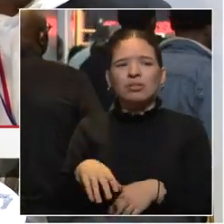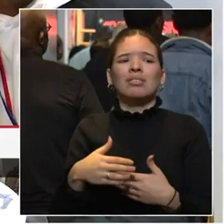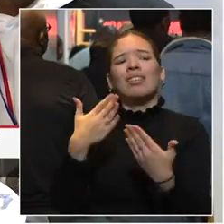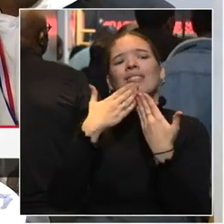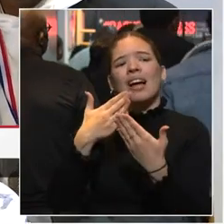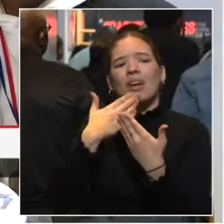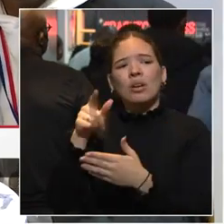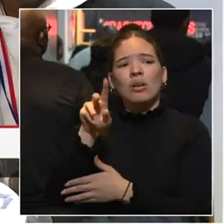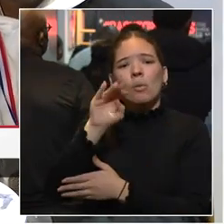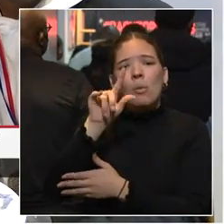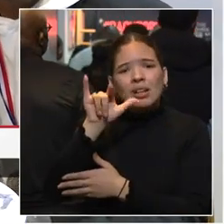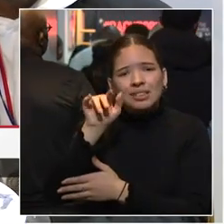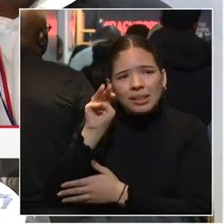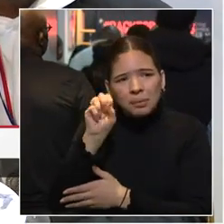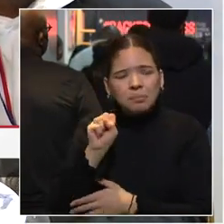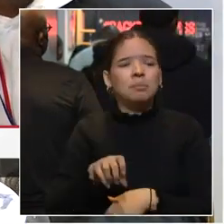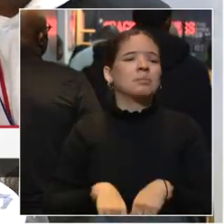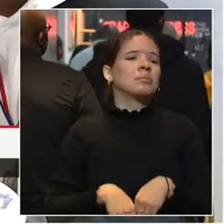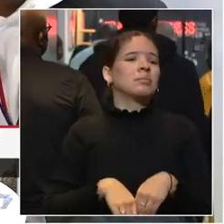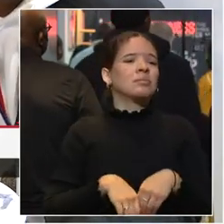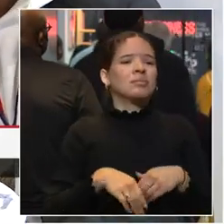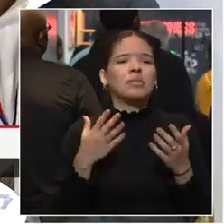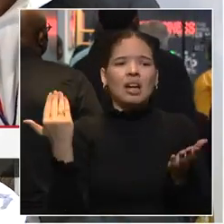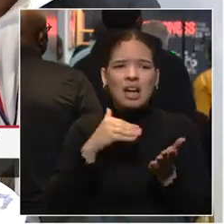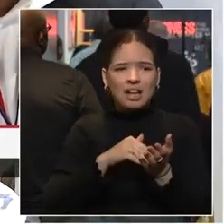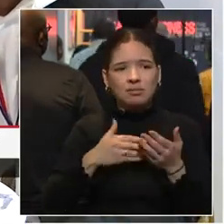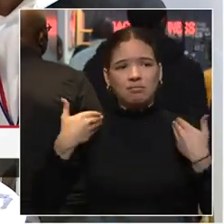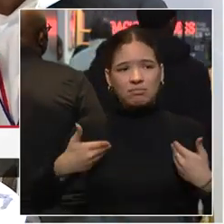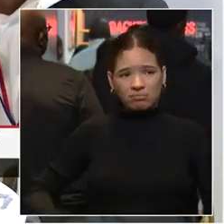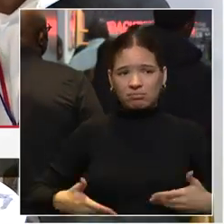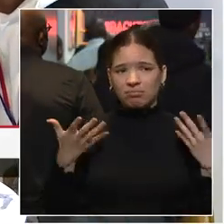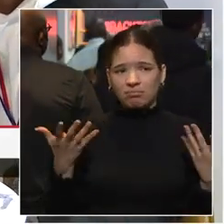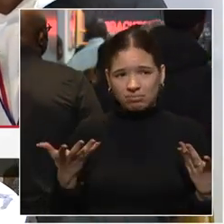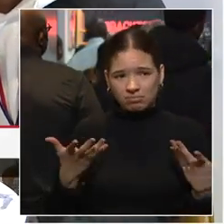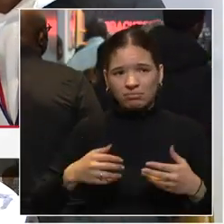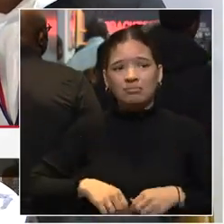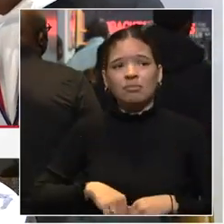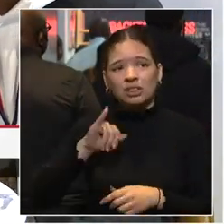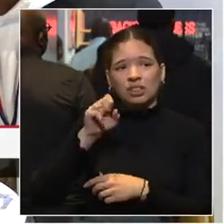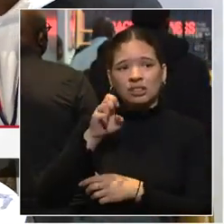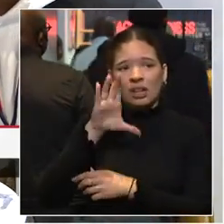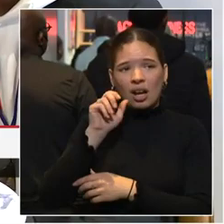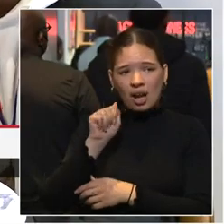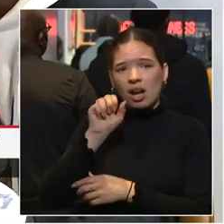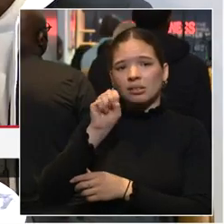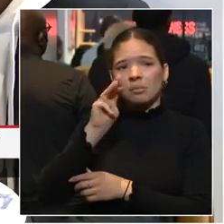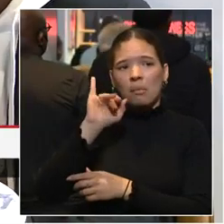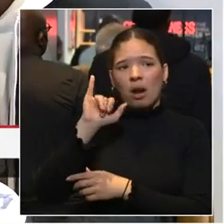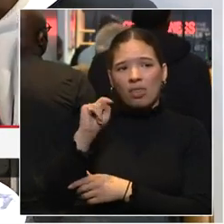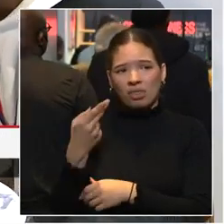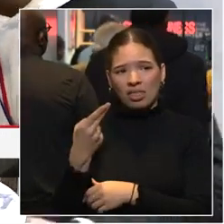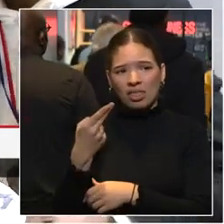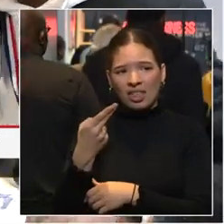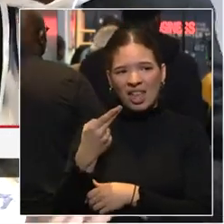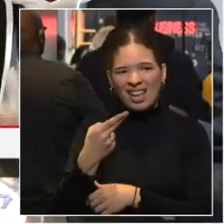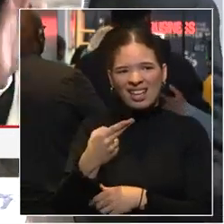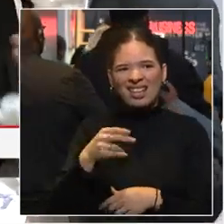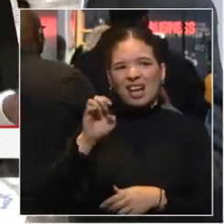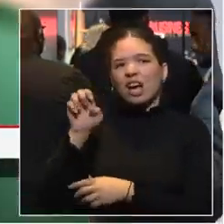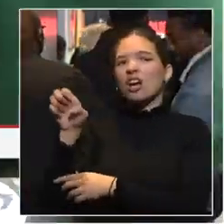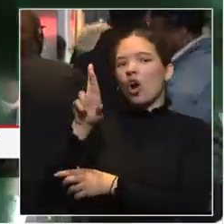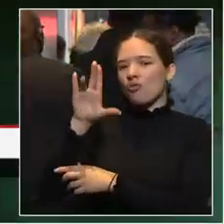and advising. Again, I am Jessica Smith. This is Eric Curry from Demo Radio Broadcast, and we'll see you again, DC. All right, Thank you so Deanwood much. Radio